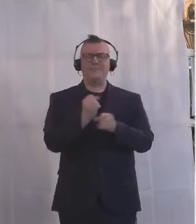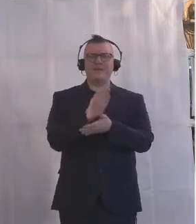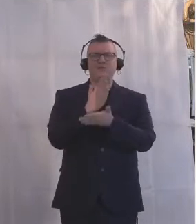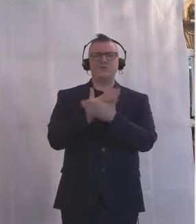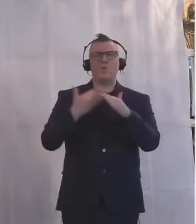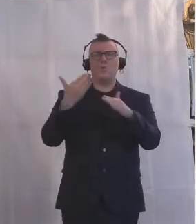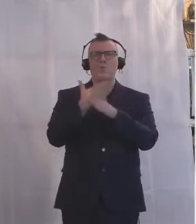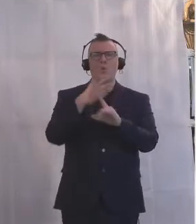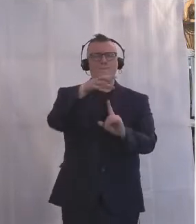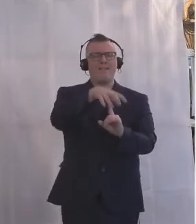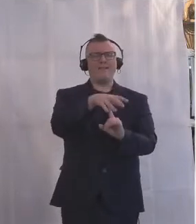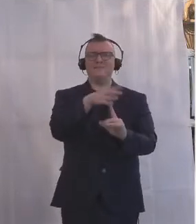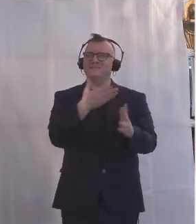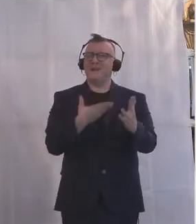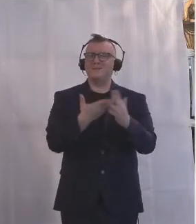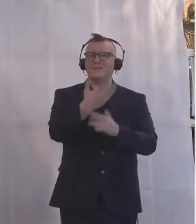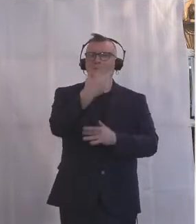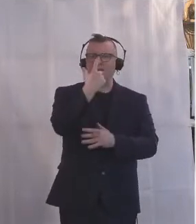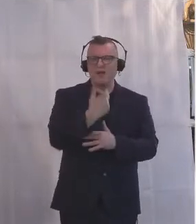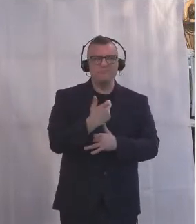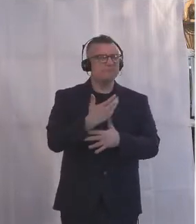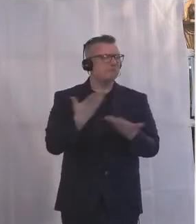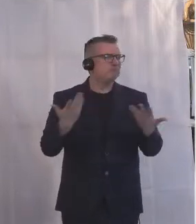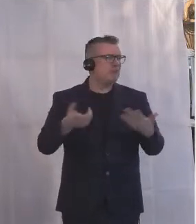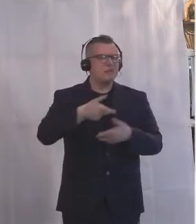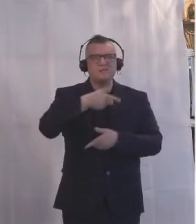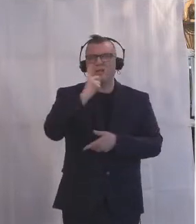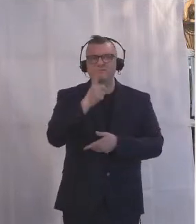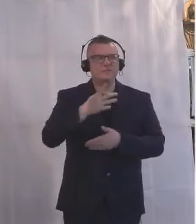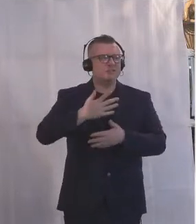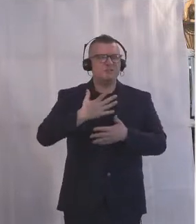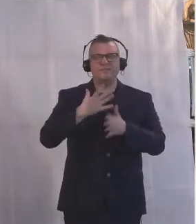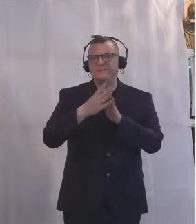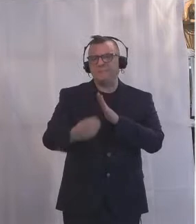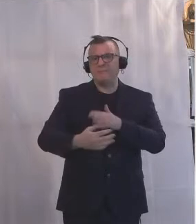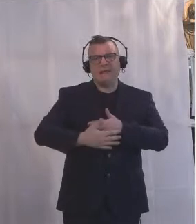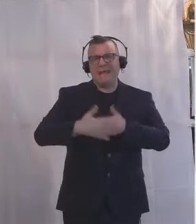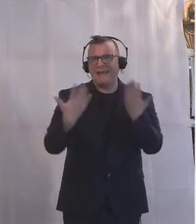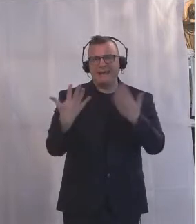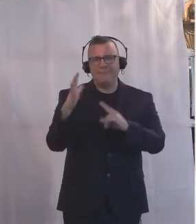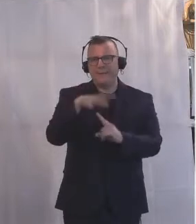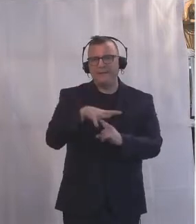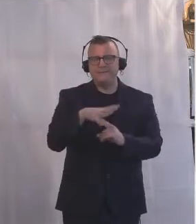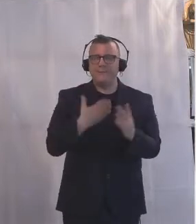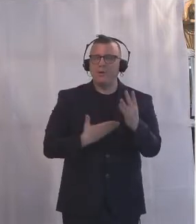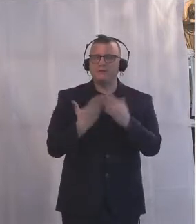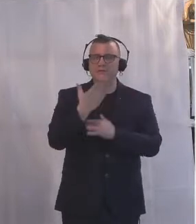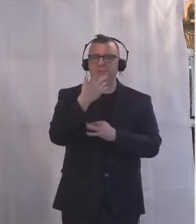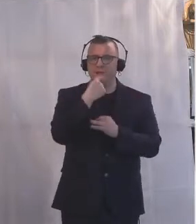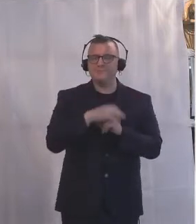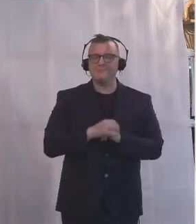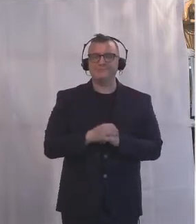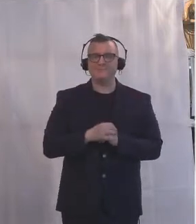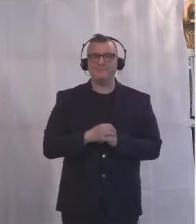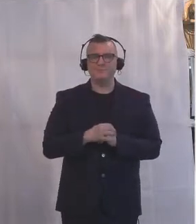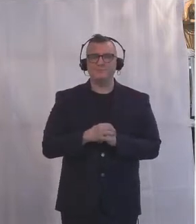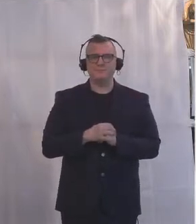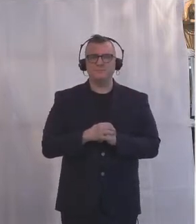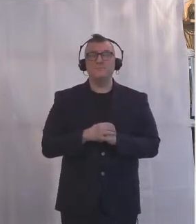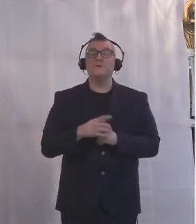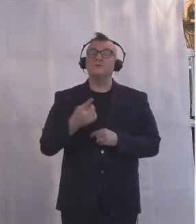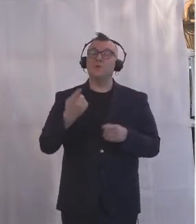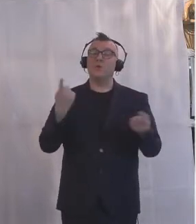accessible, cafes, everything accessible. So we have a actually